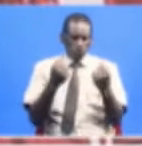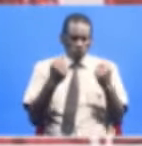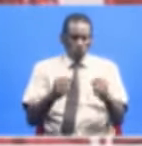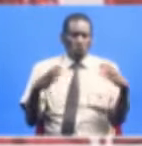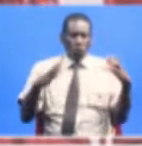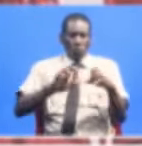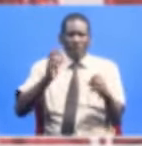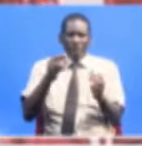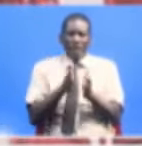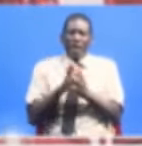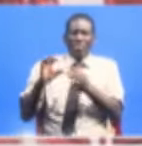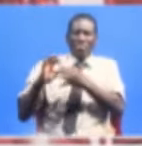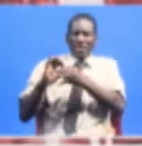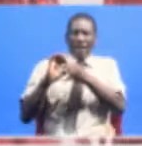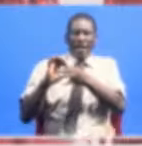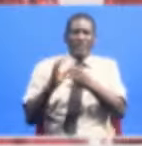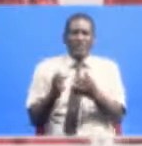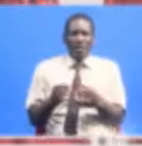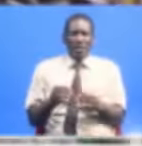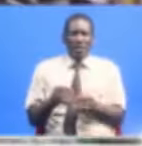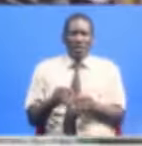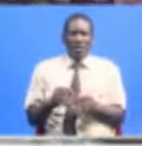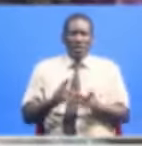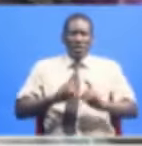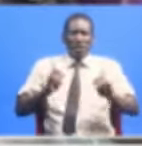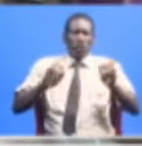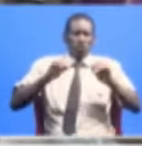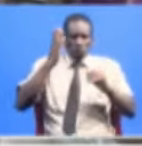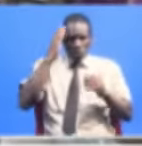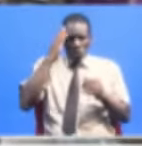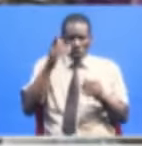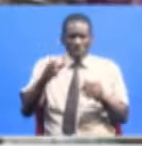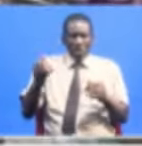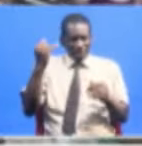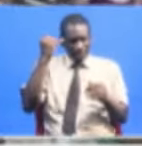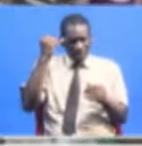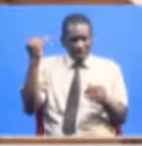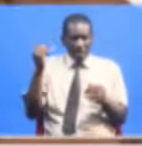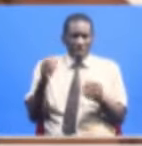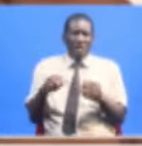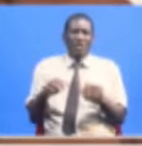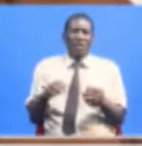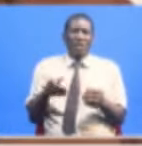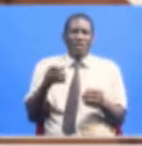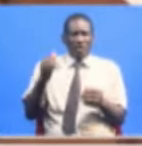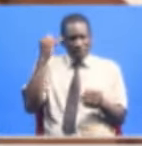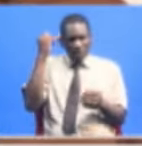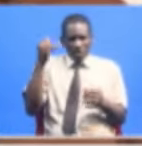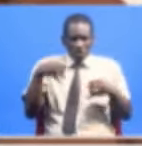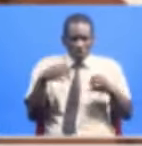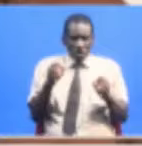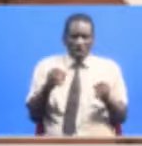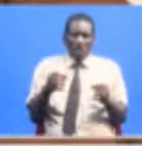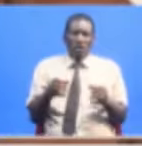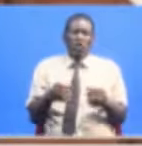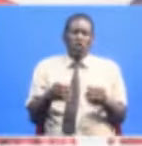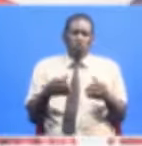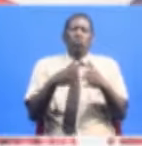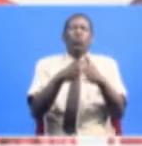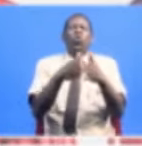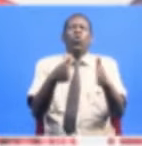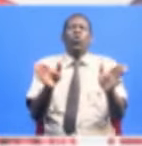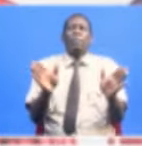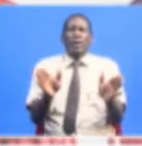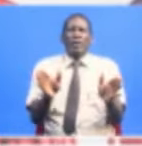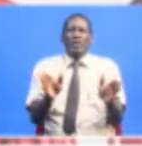their culture is not yet that much known. This is an initiative to debunk also and demystify the, you